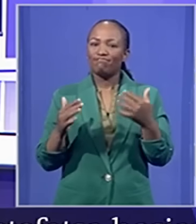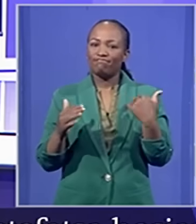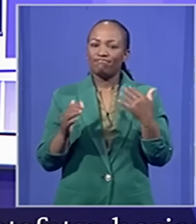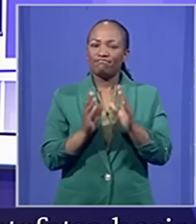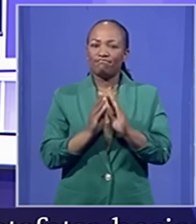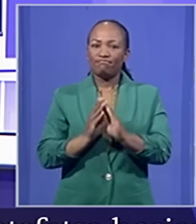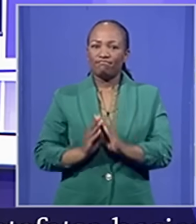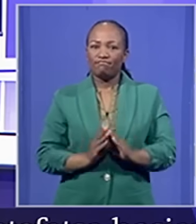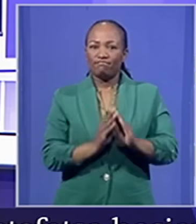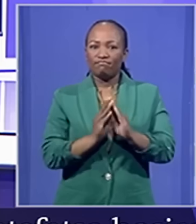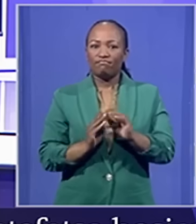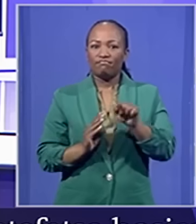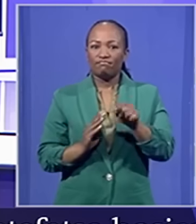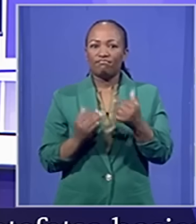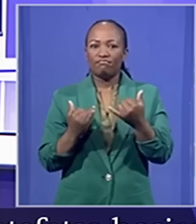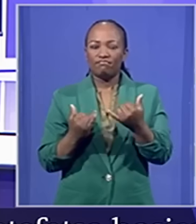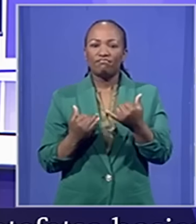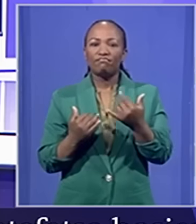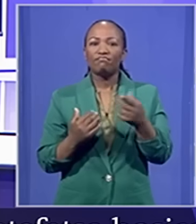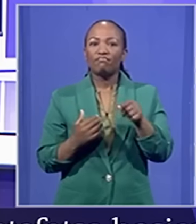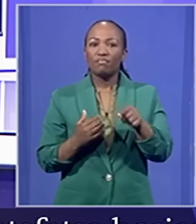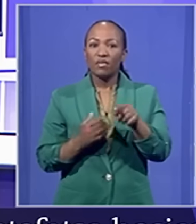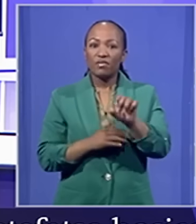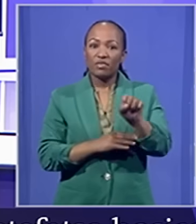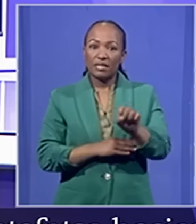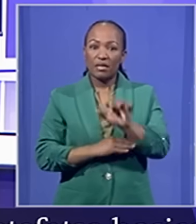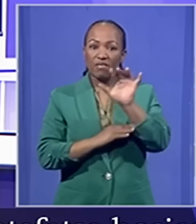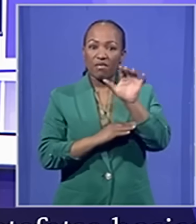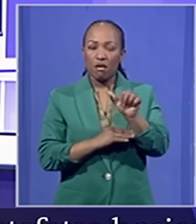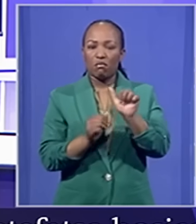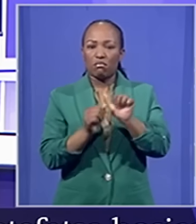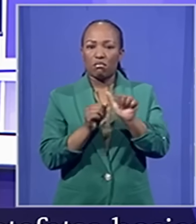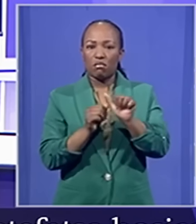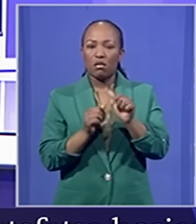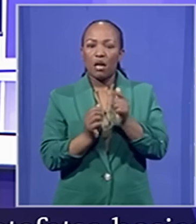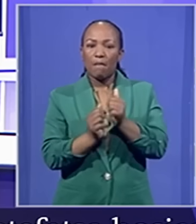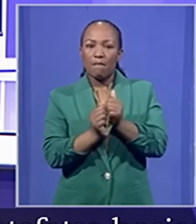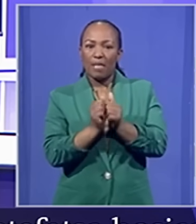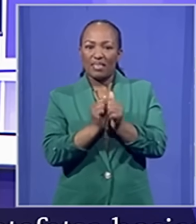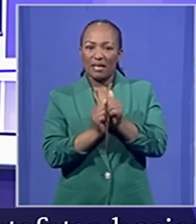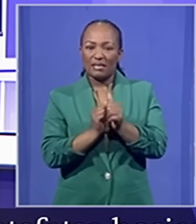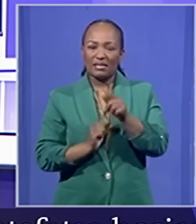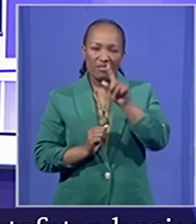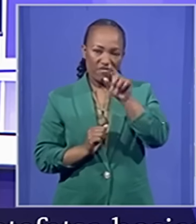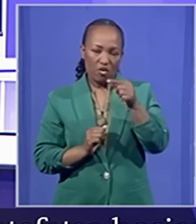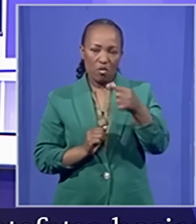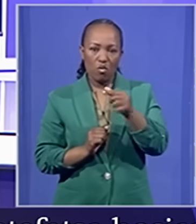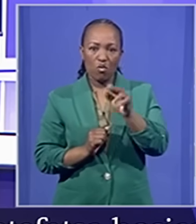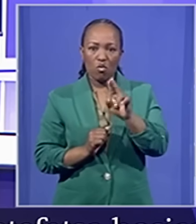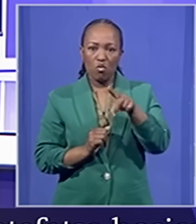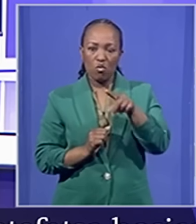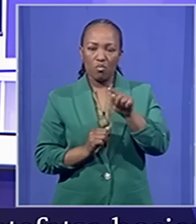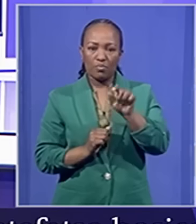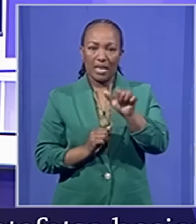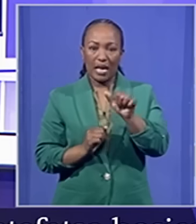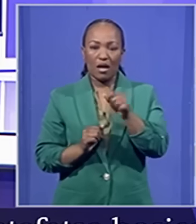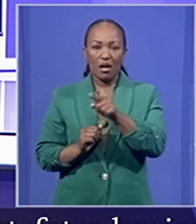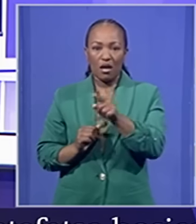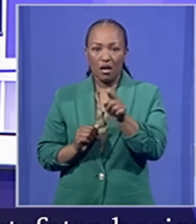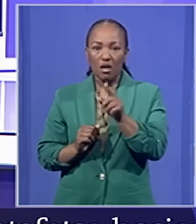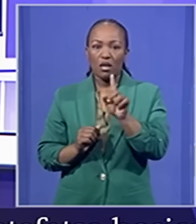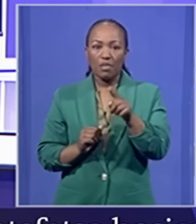e bonolo e diriwang ke bothati jwa Aforika Borwa jwa gore barwa ba ga Gupta e leng Ajay, Abdul le Rajesh ba